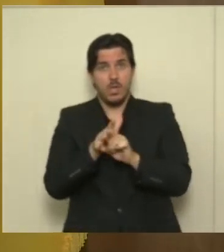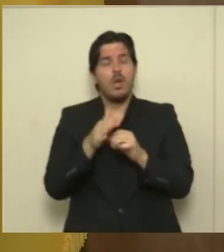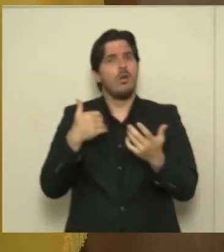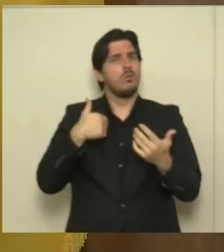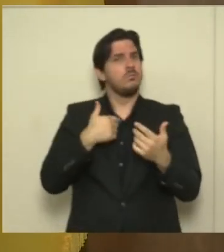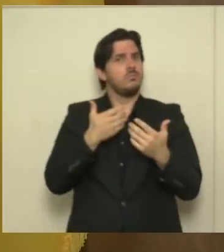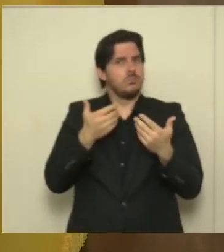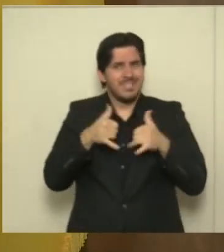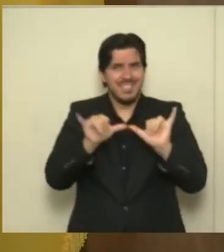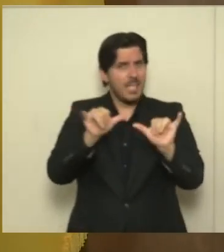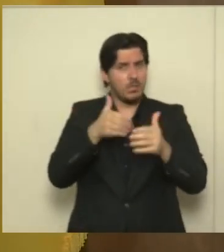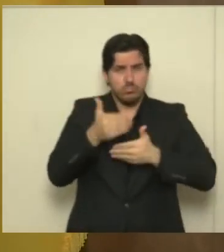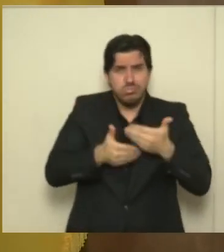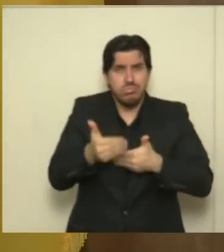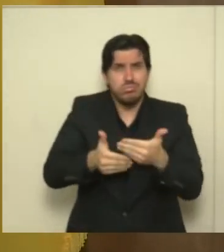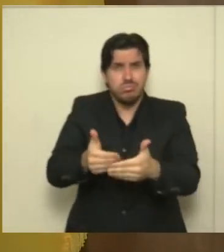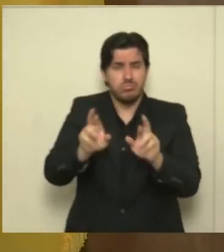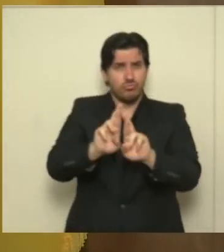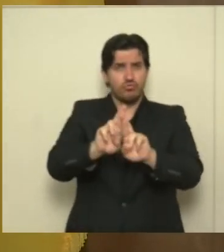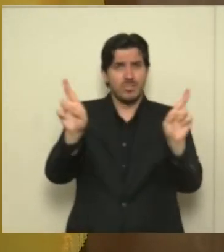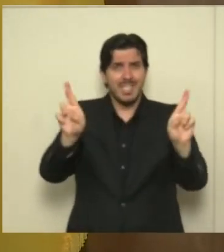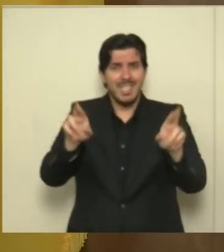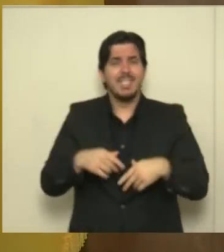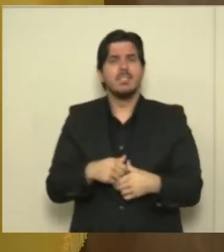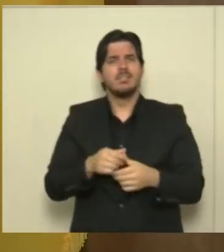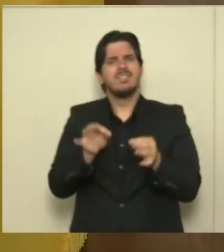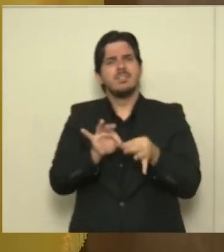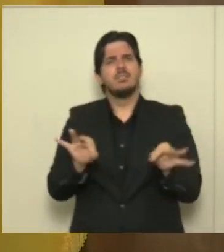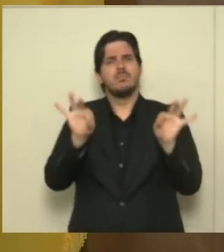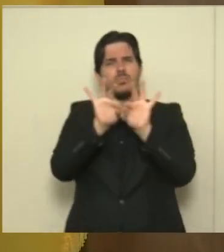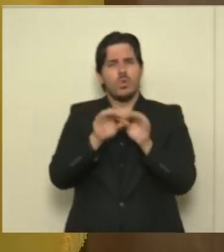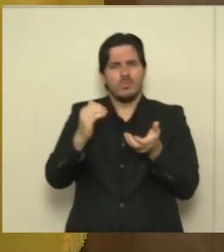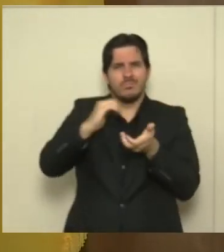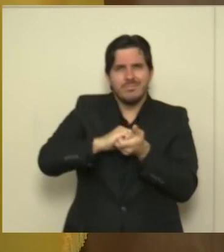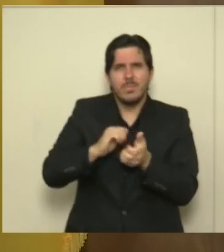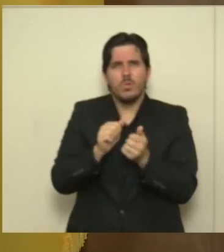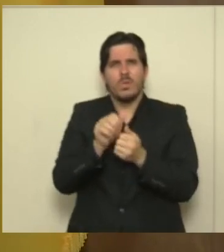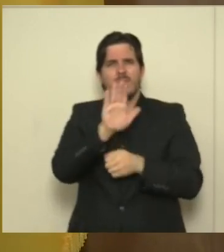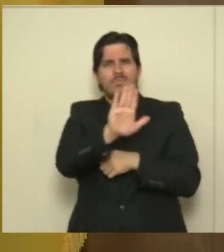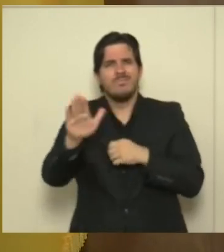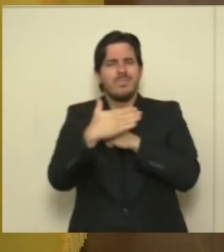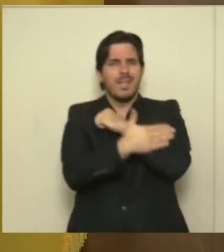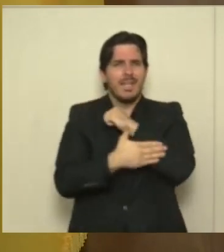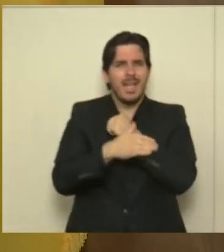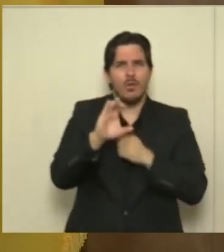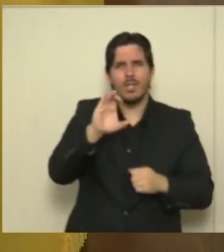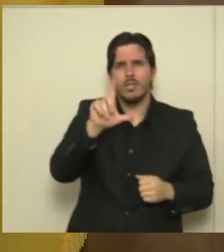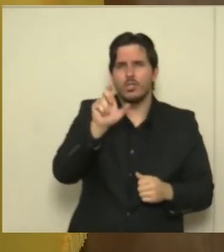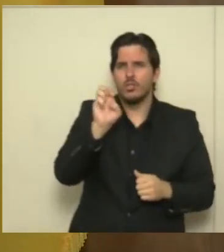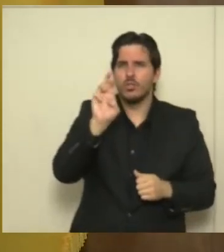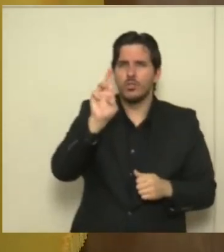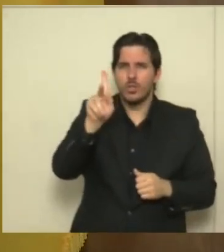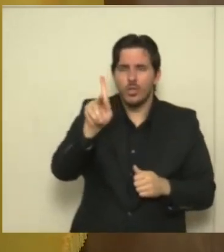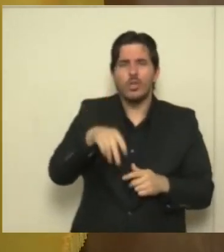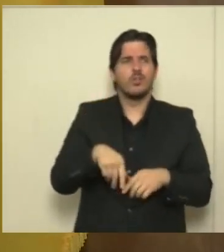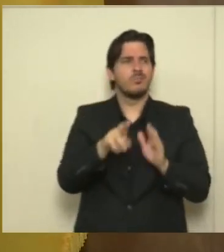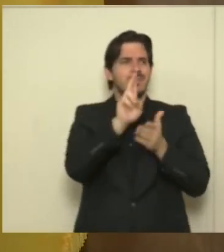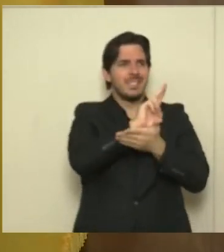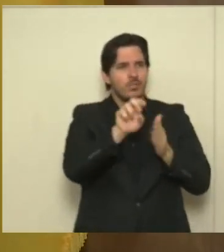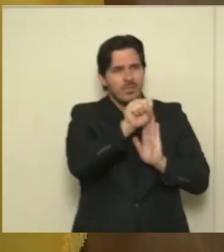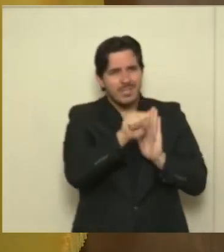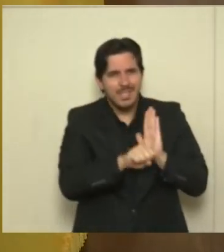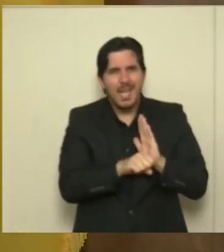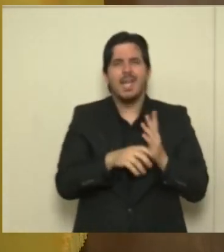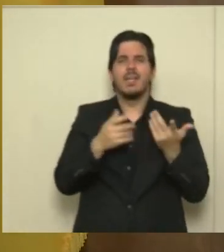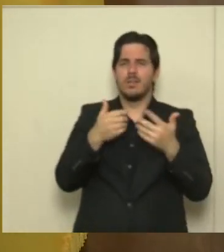statewide with the support of their county clerks and the Secretary of State to really put this together and get it right. And thank you very much,